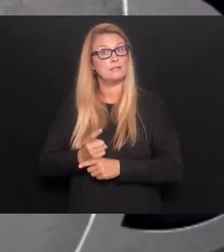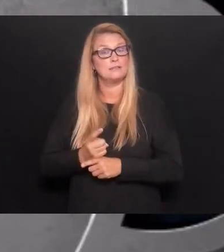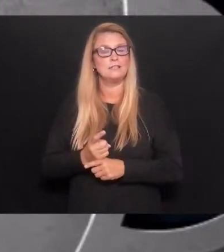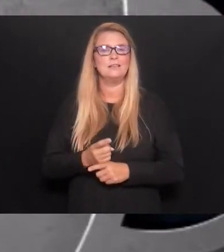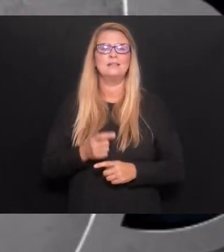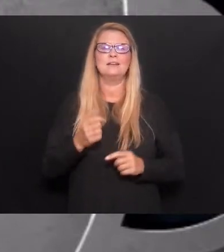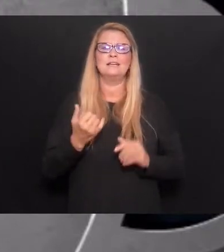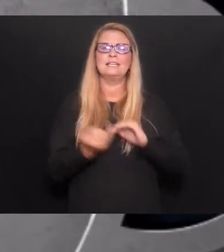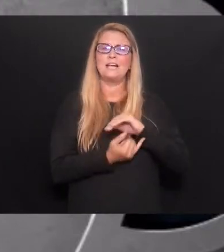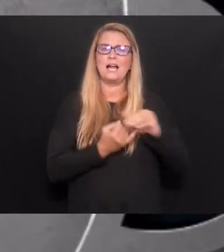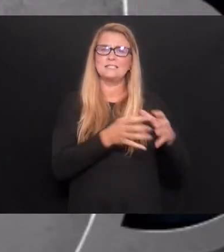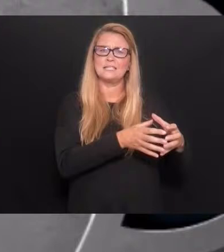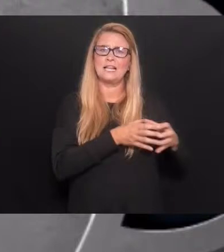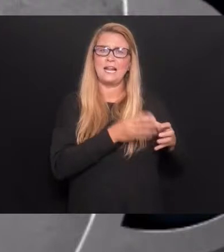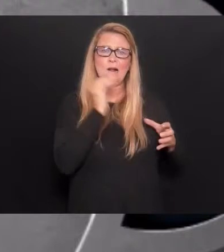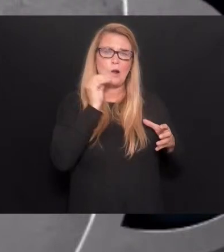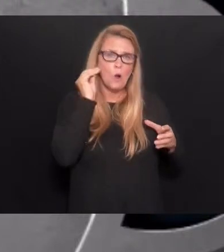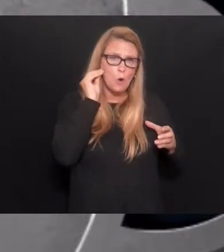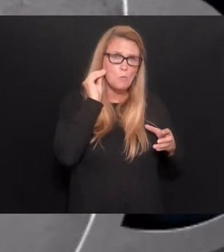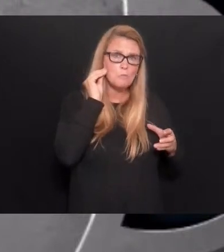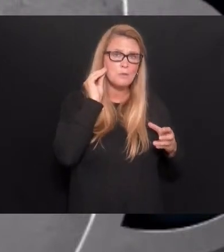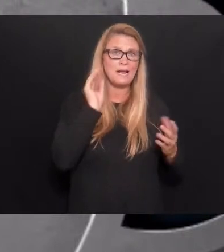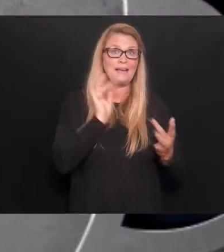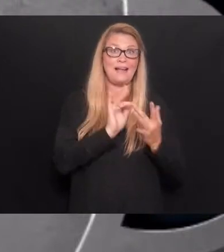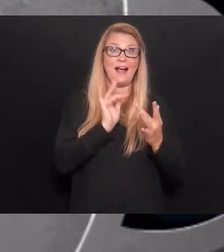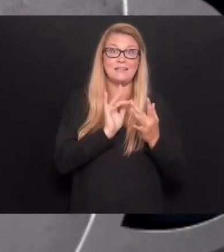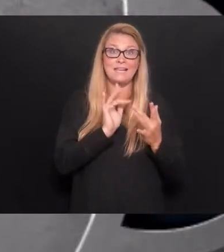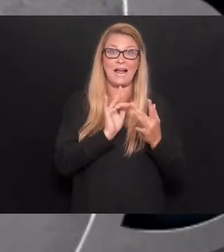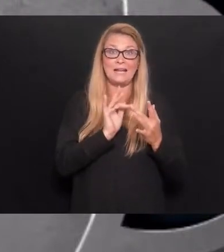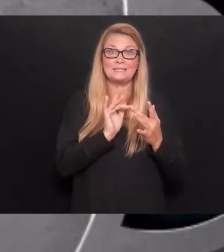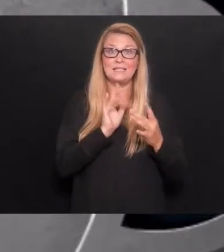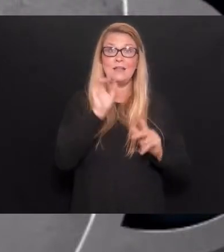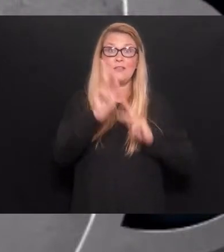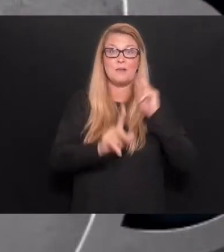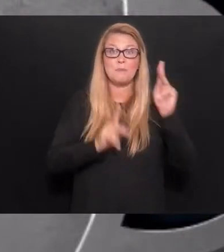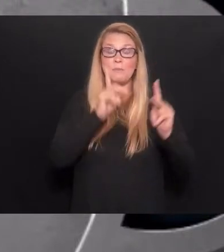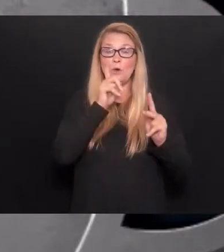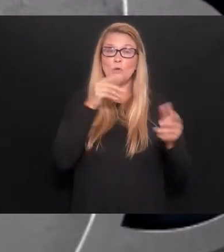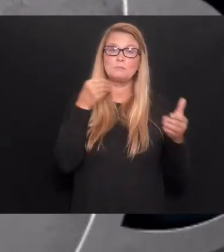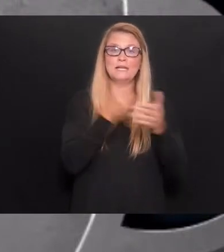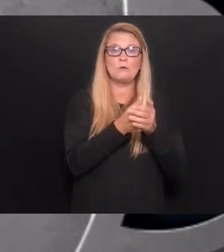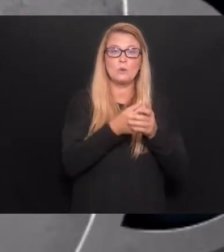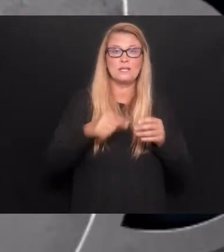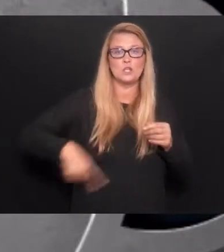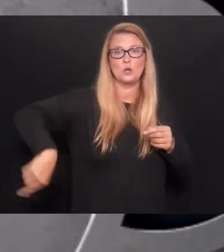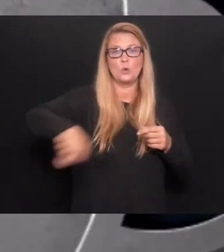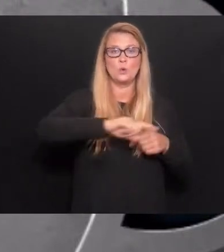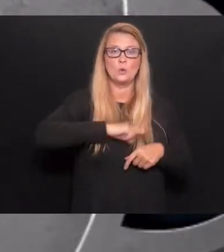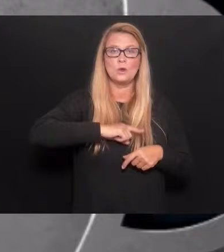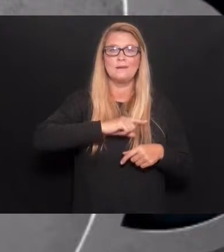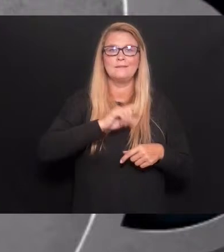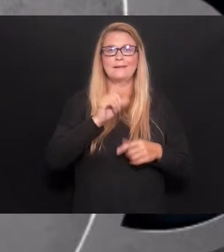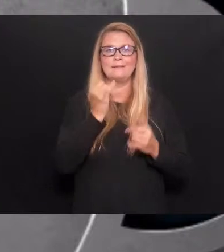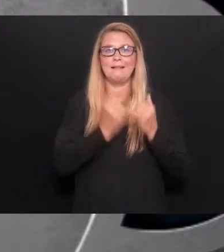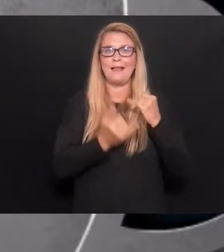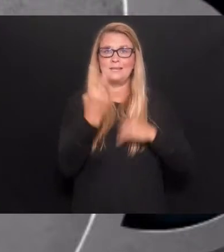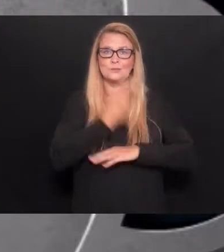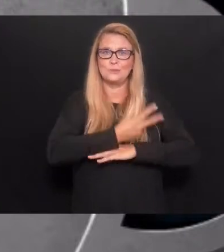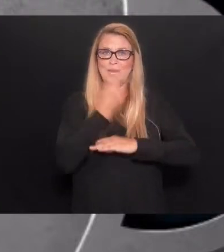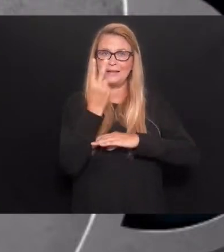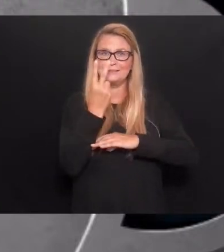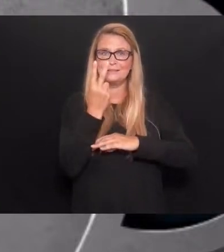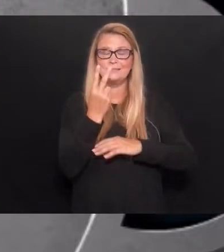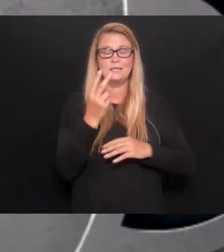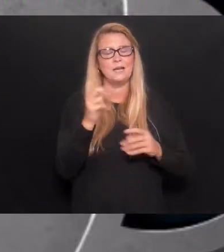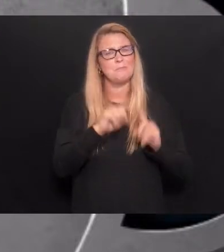then also contact anyone that's been within you in the last 2 days to let them know that you're also positive on those tests. But just want to